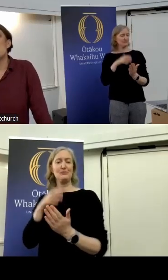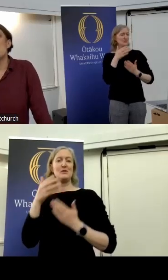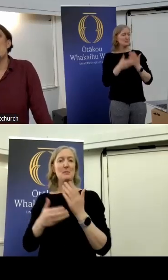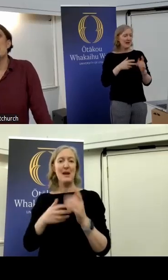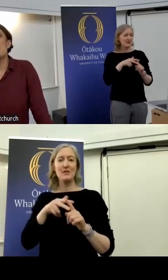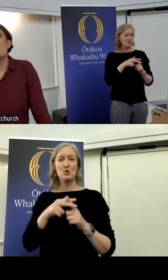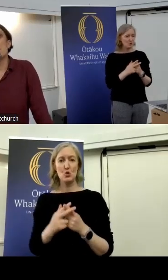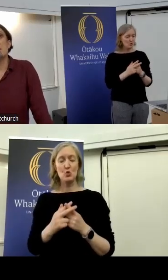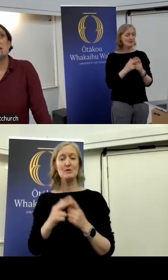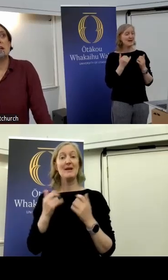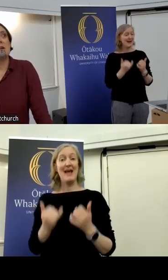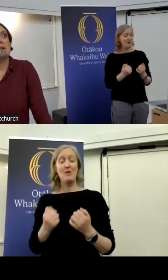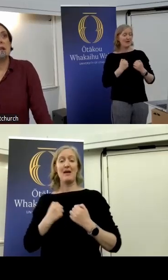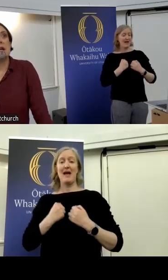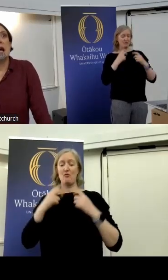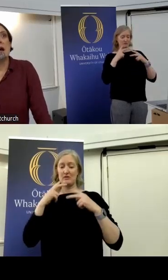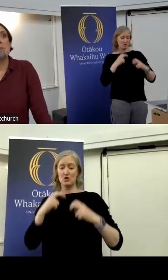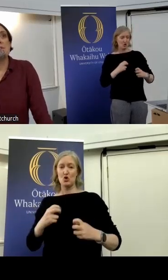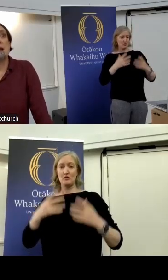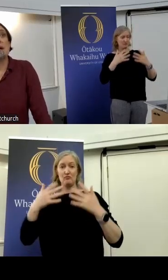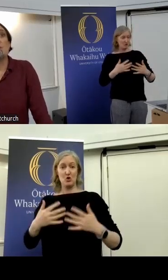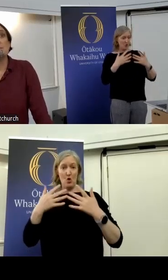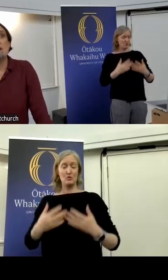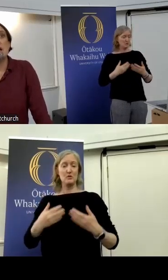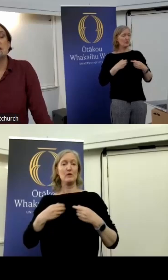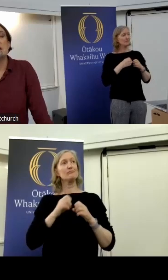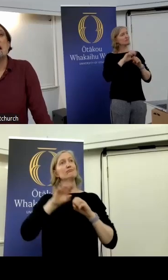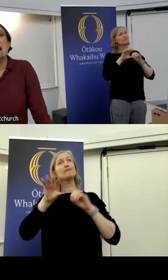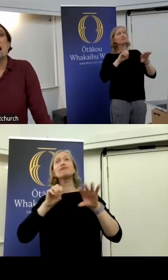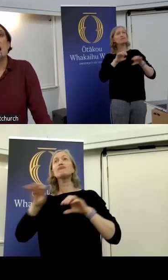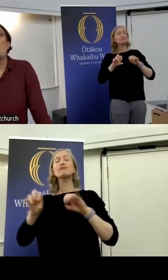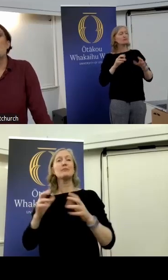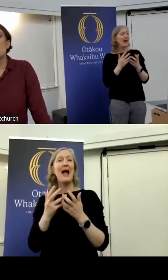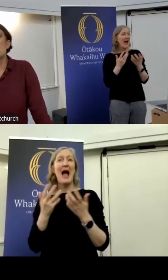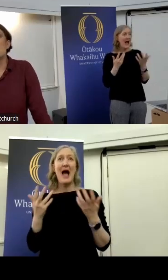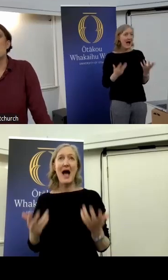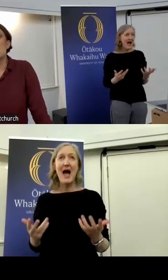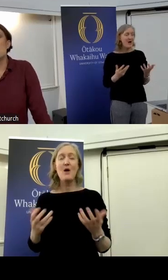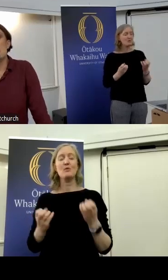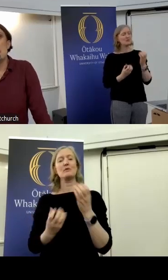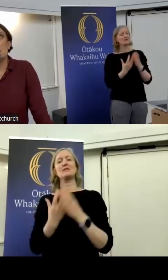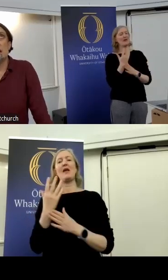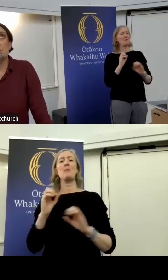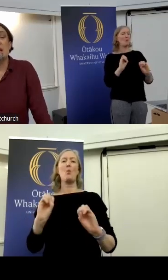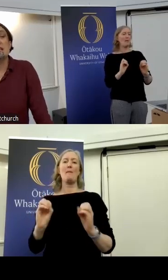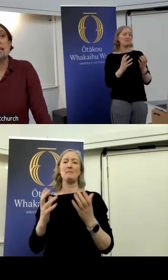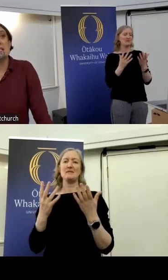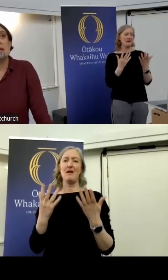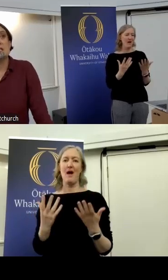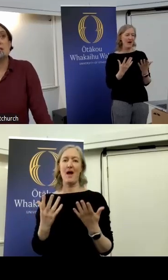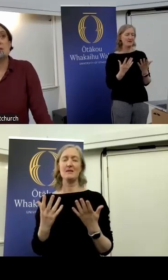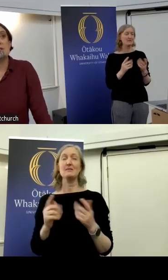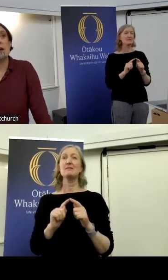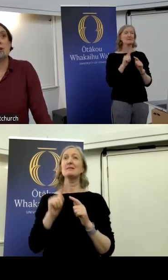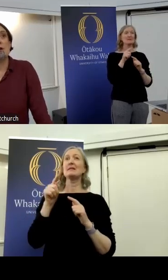of disseminating the findings, including developing a website, which we're meeting next